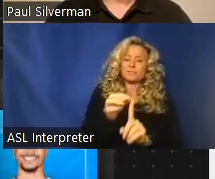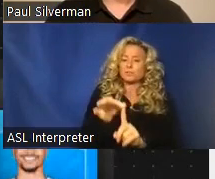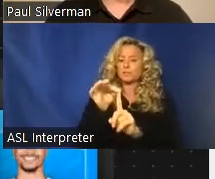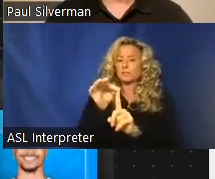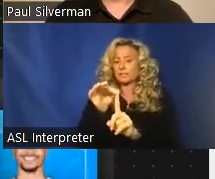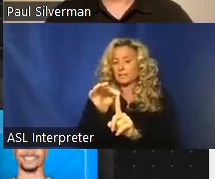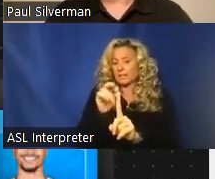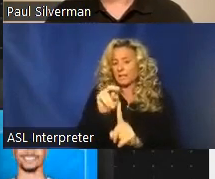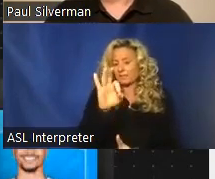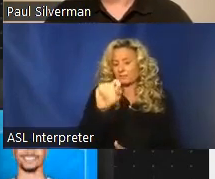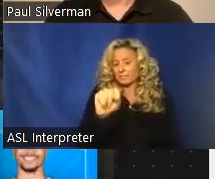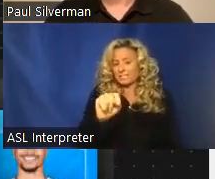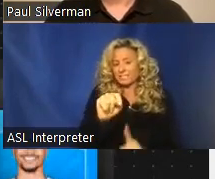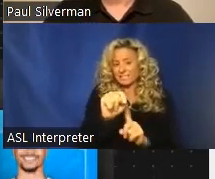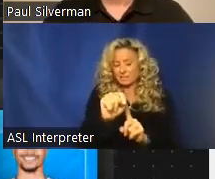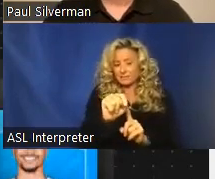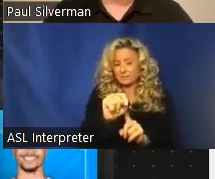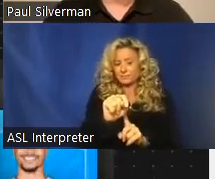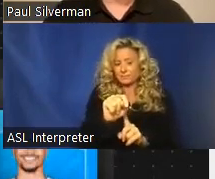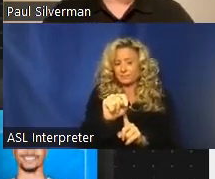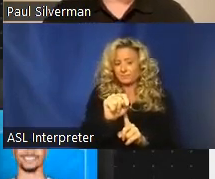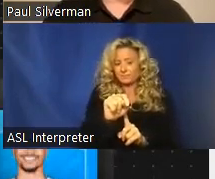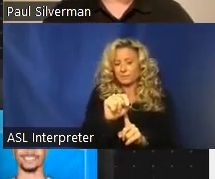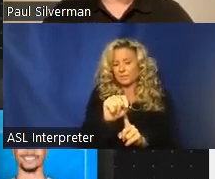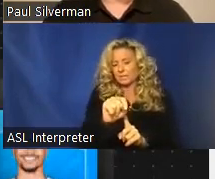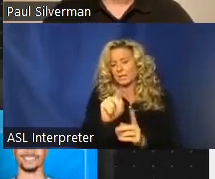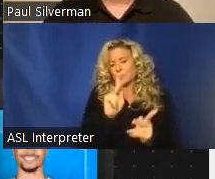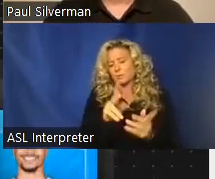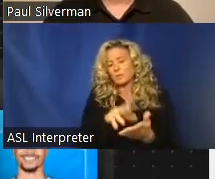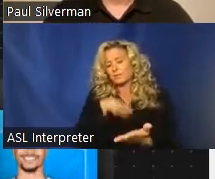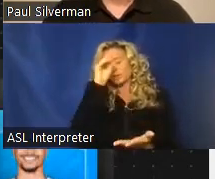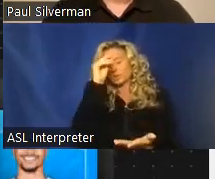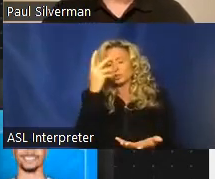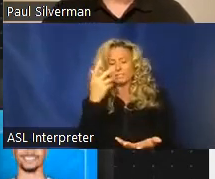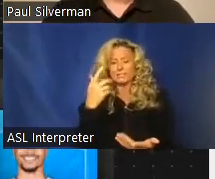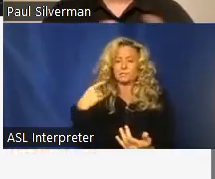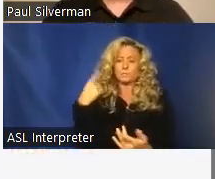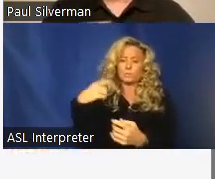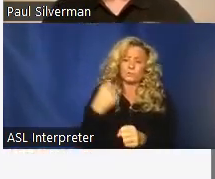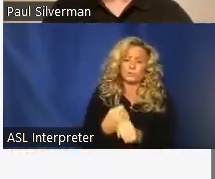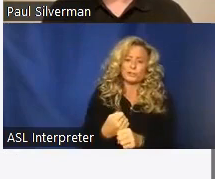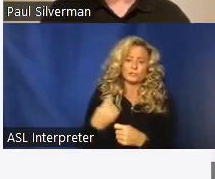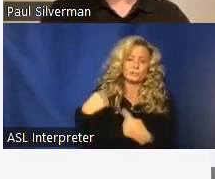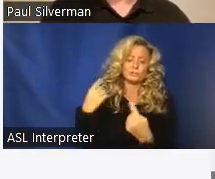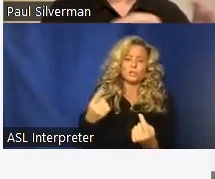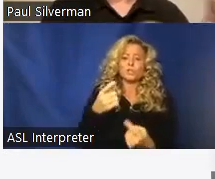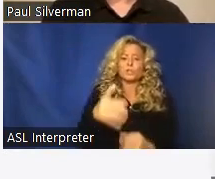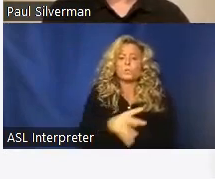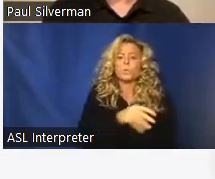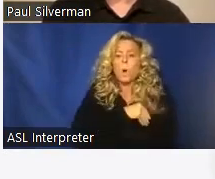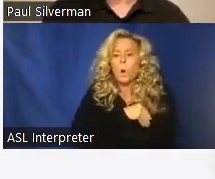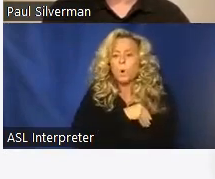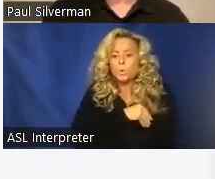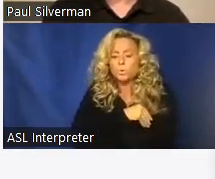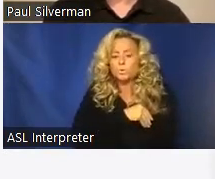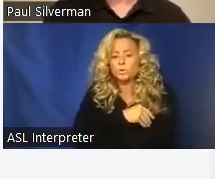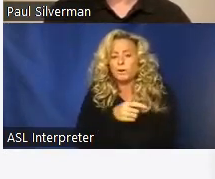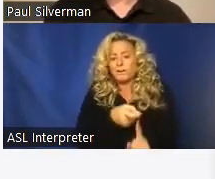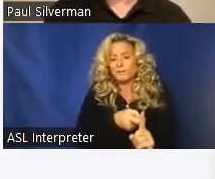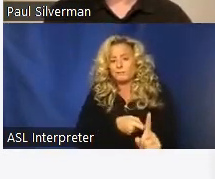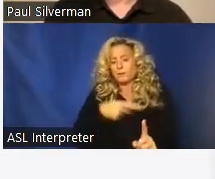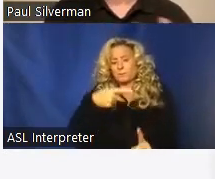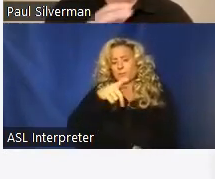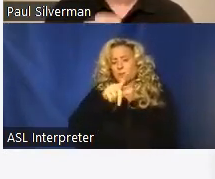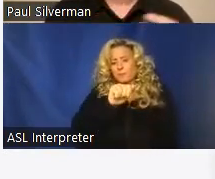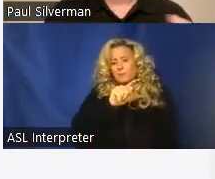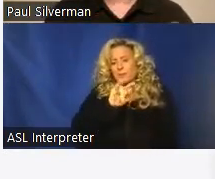these NFTs that people have heard about in the last year or so is that you actually own that off of the platform of the